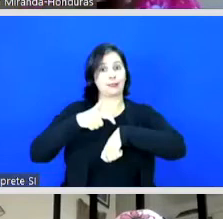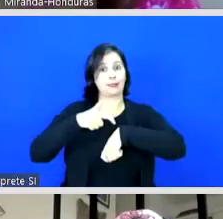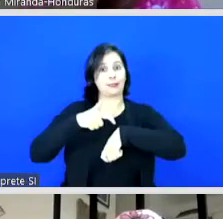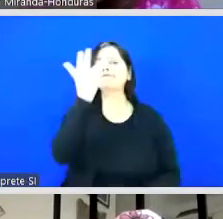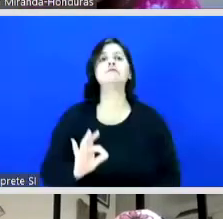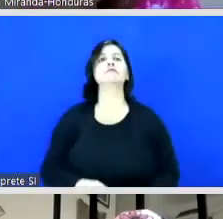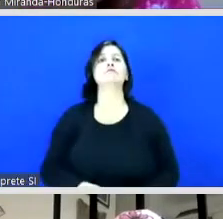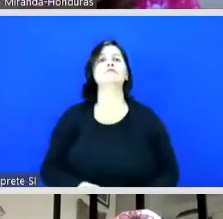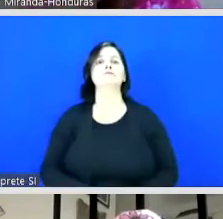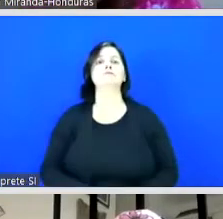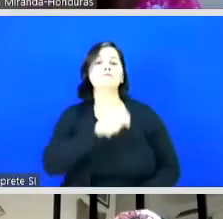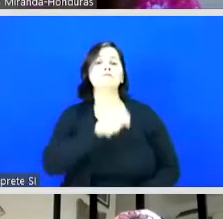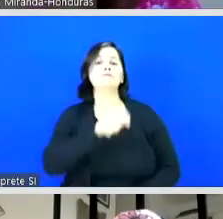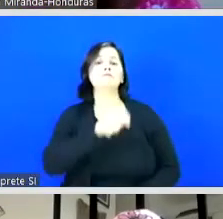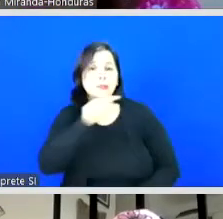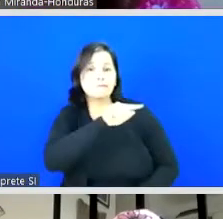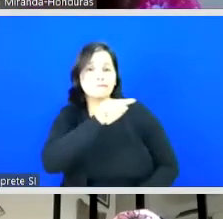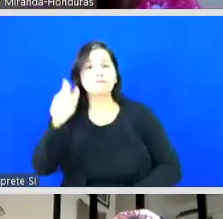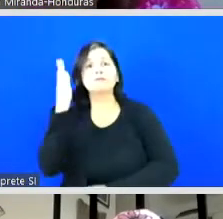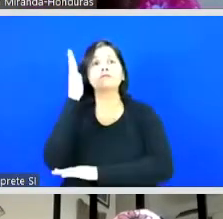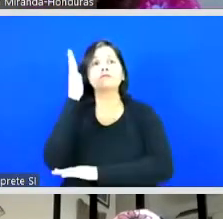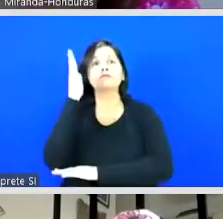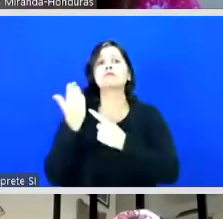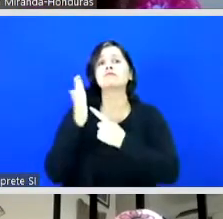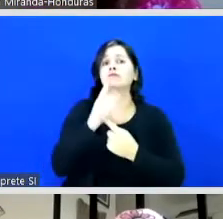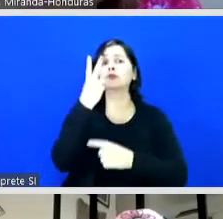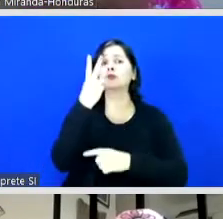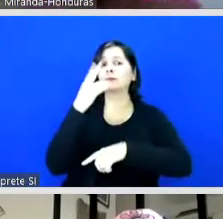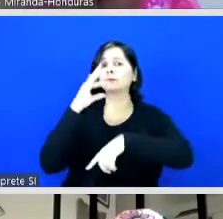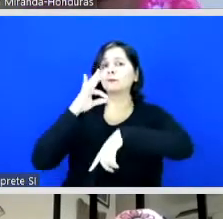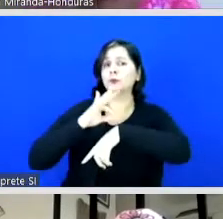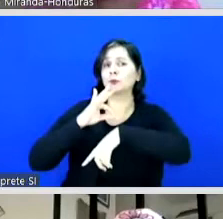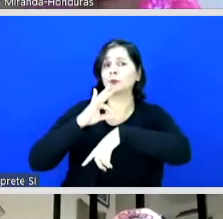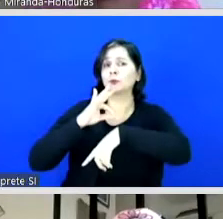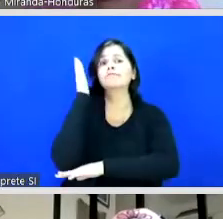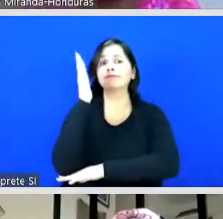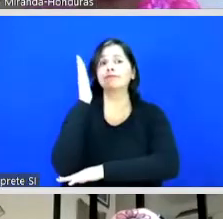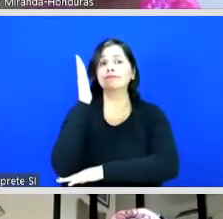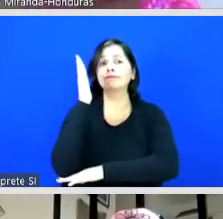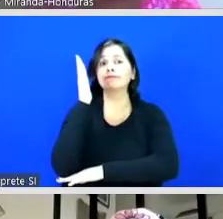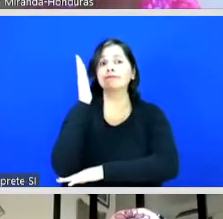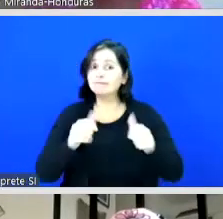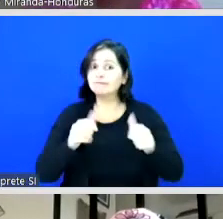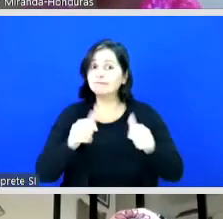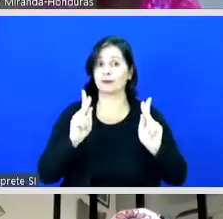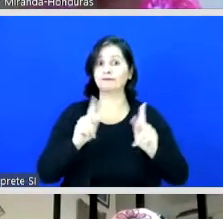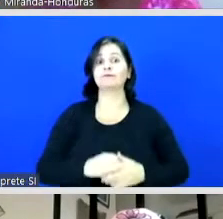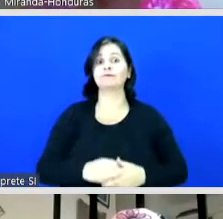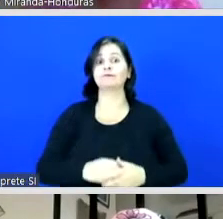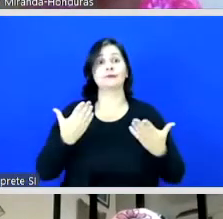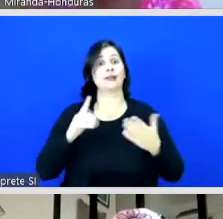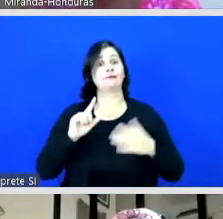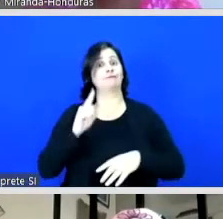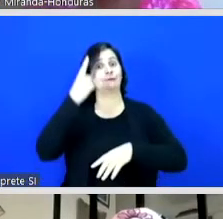let me ask our first panelist to start this discussion. So the first question is for Ms.